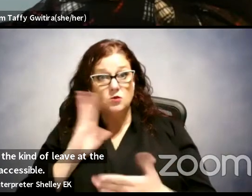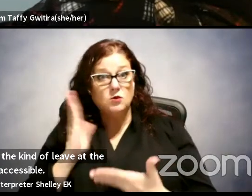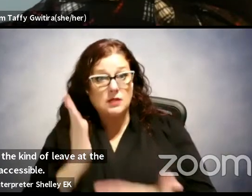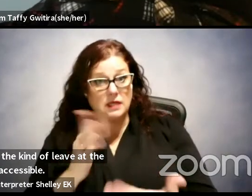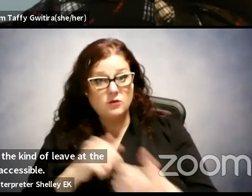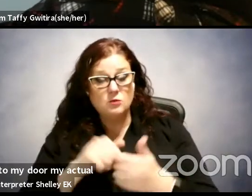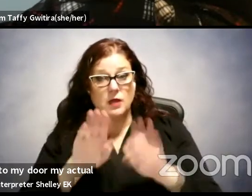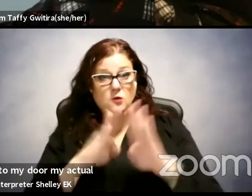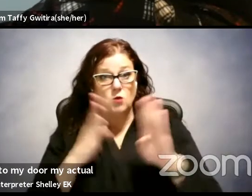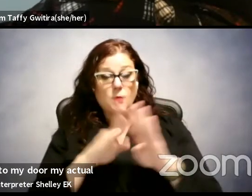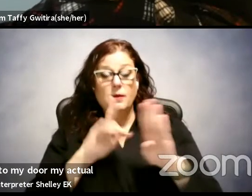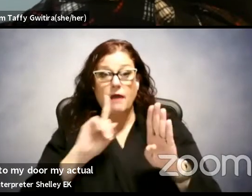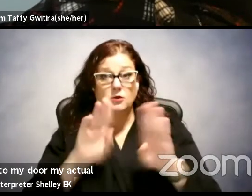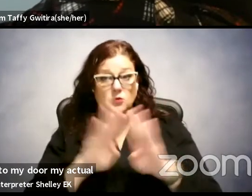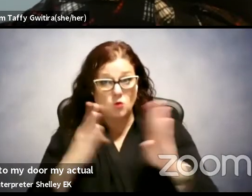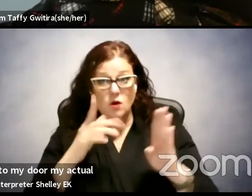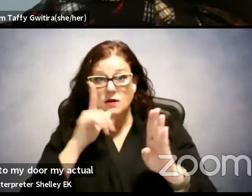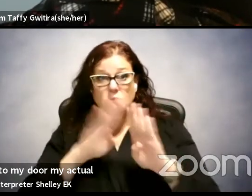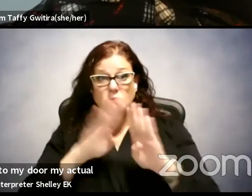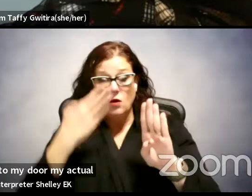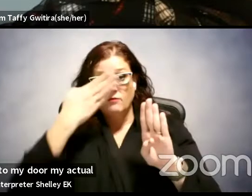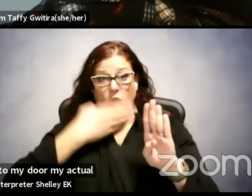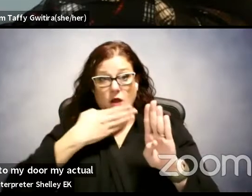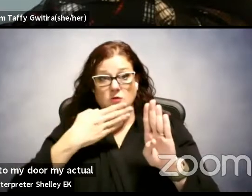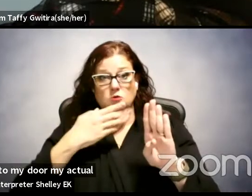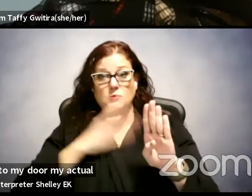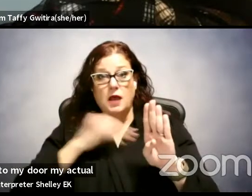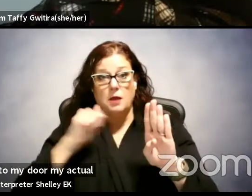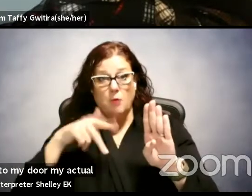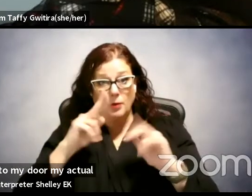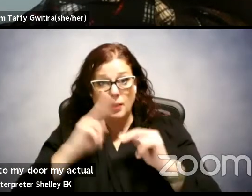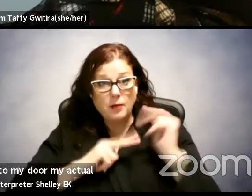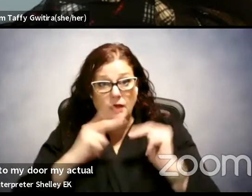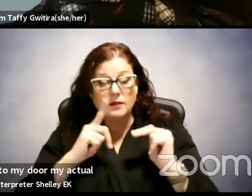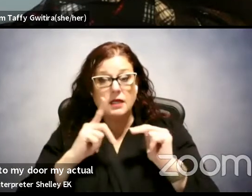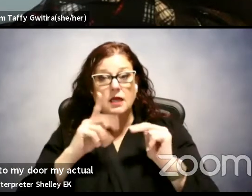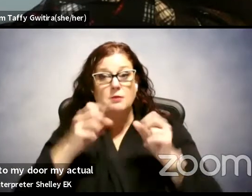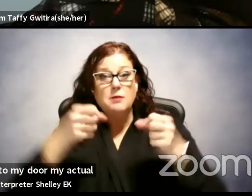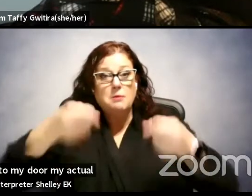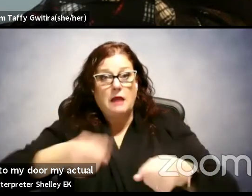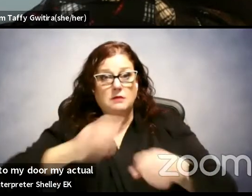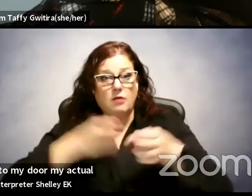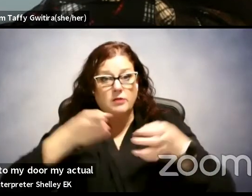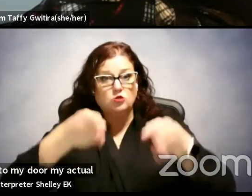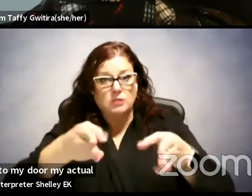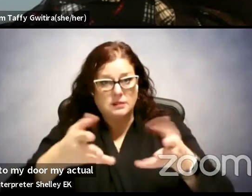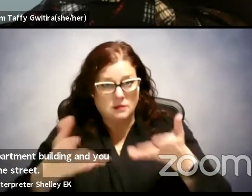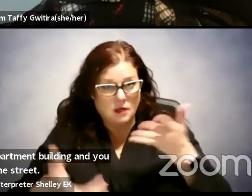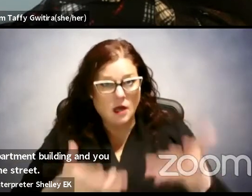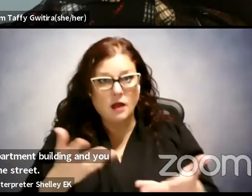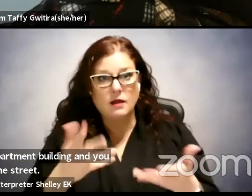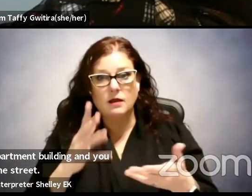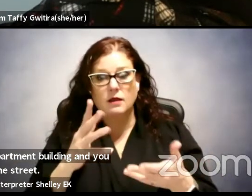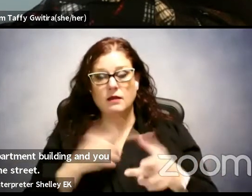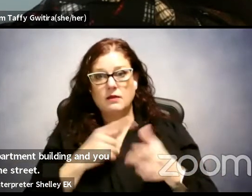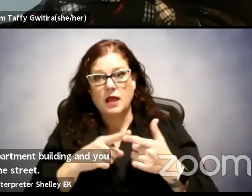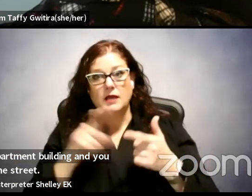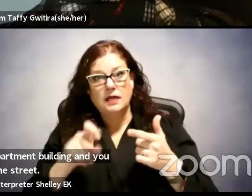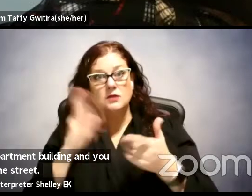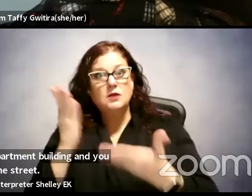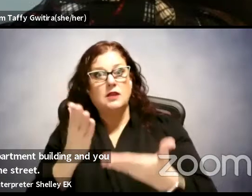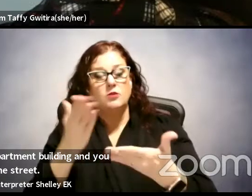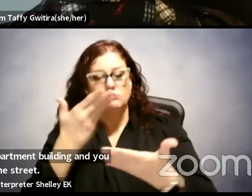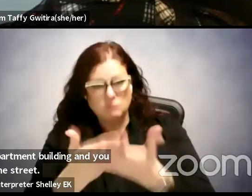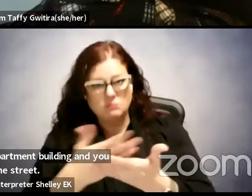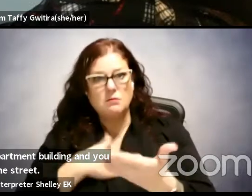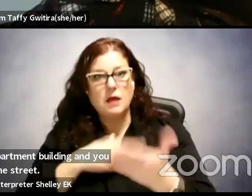door, my actual door, not the door front to my apartment building, and you leave my bags on the street, then I need it delivered to my